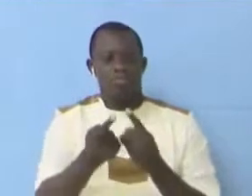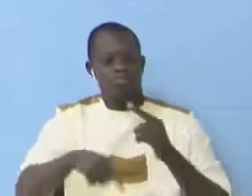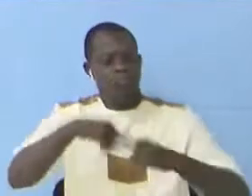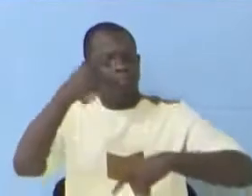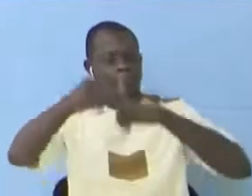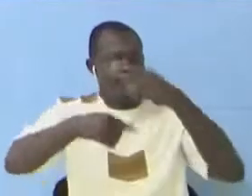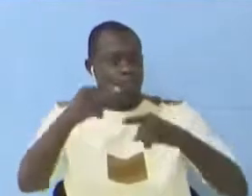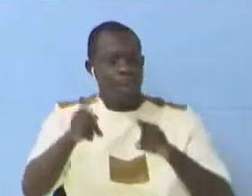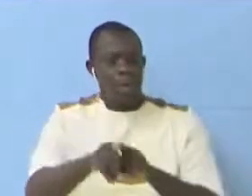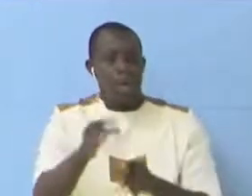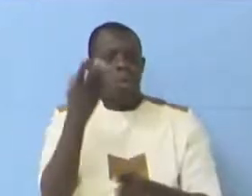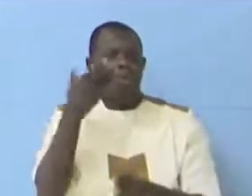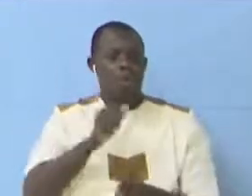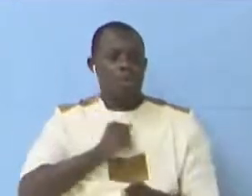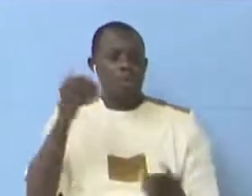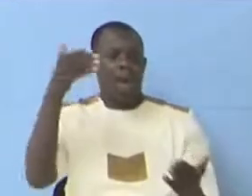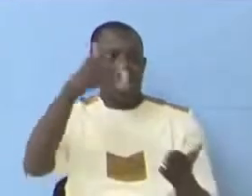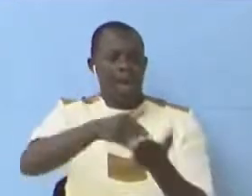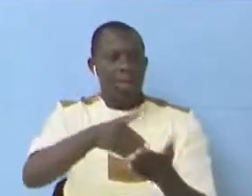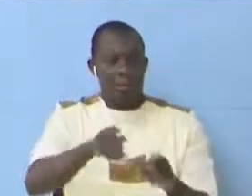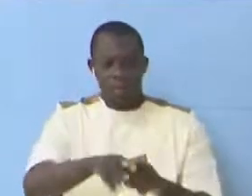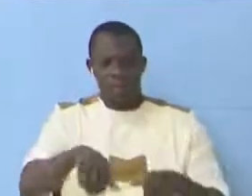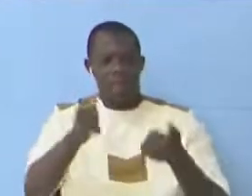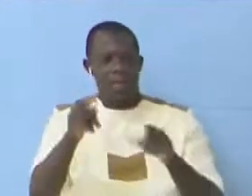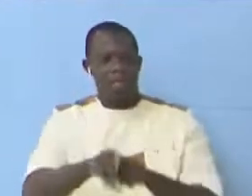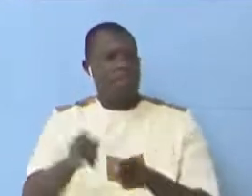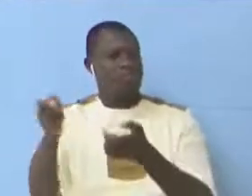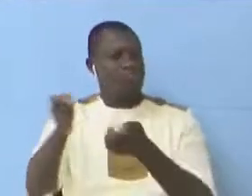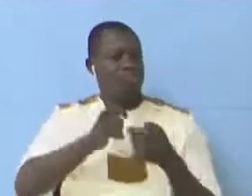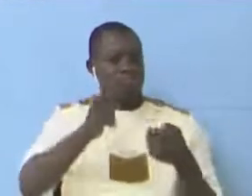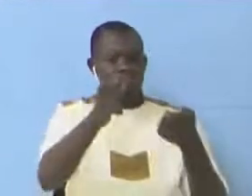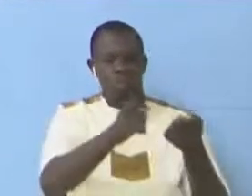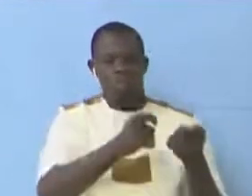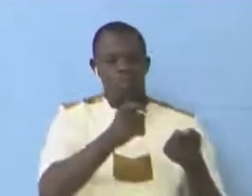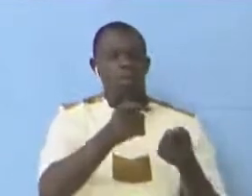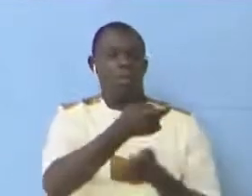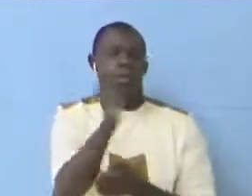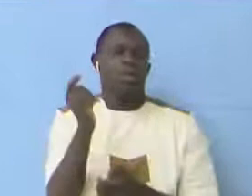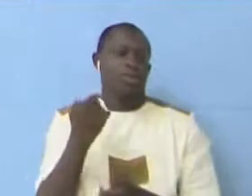they arrived, they started seizing these people. I